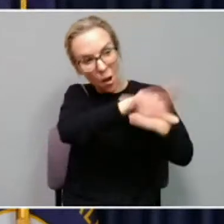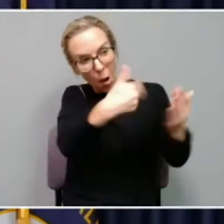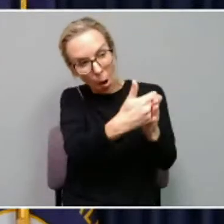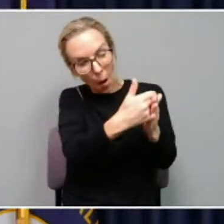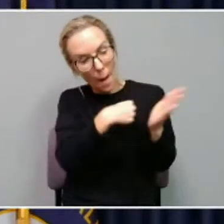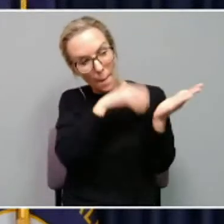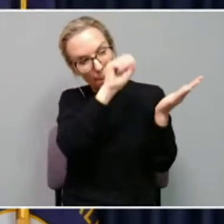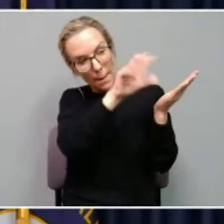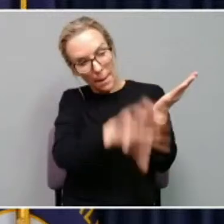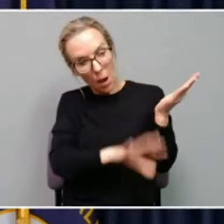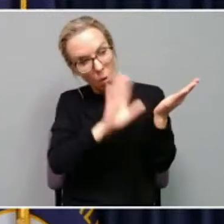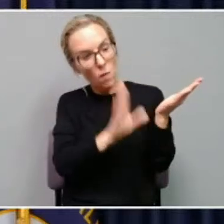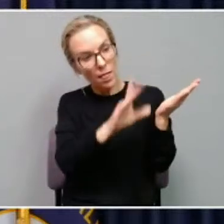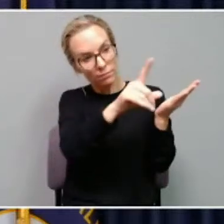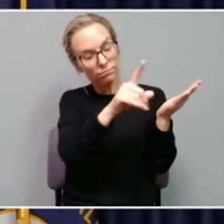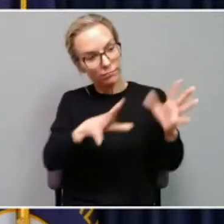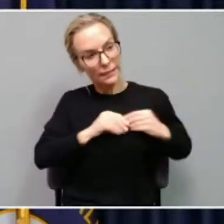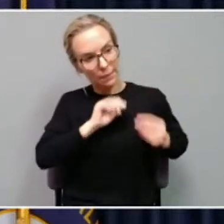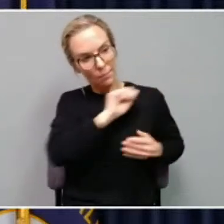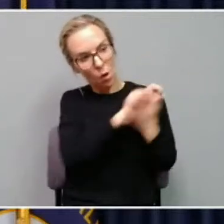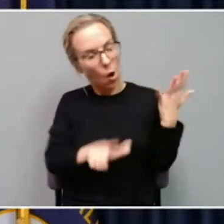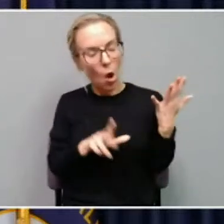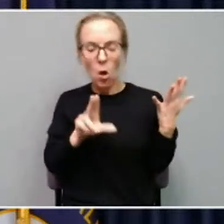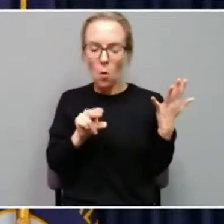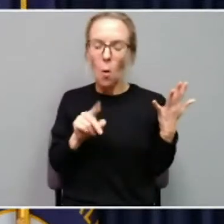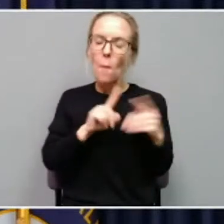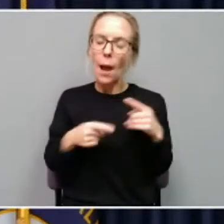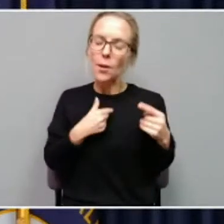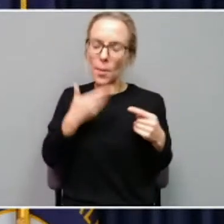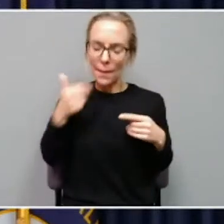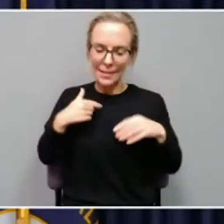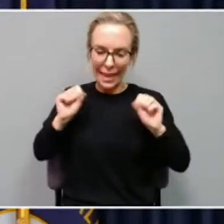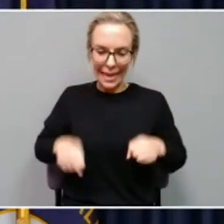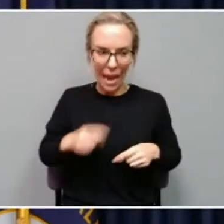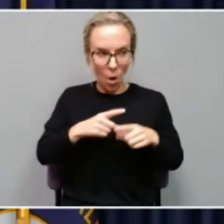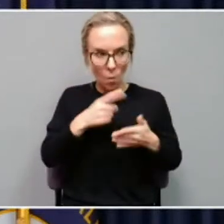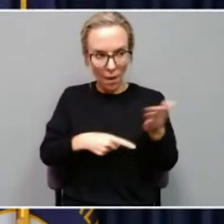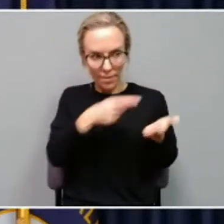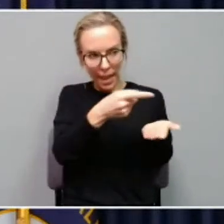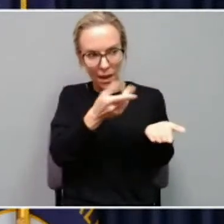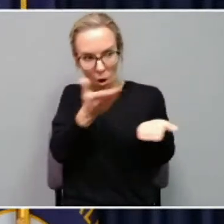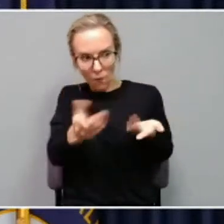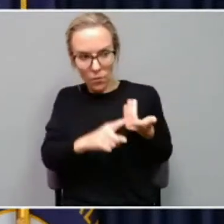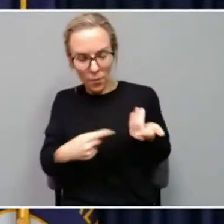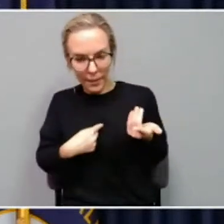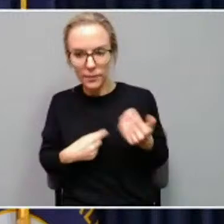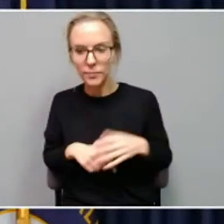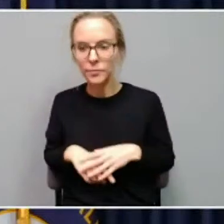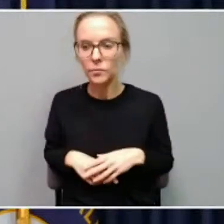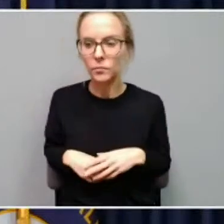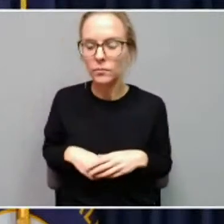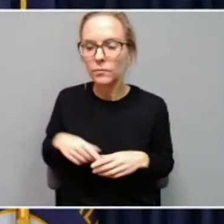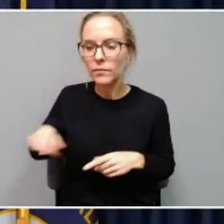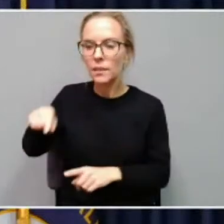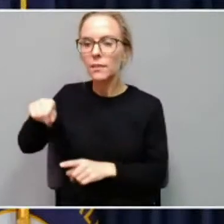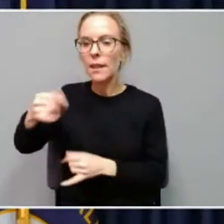do the best I can with the best I get. Alex Akisto, Herald Leader, with our final question.